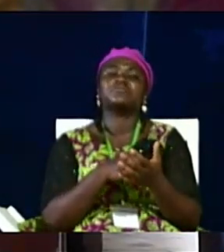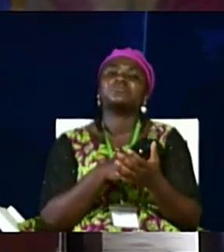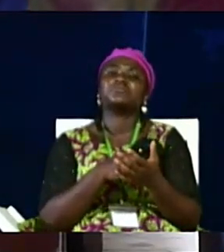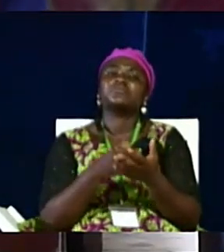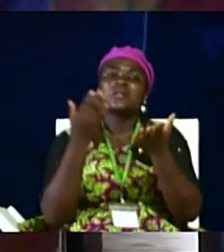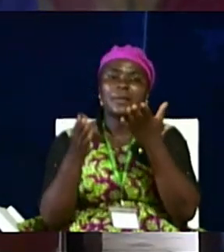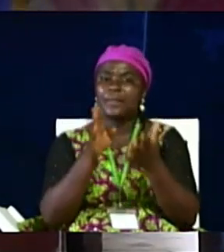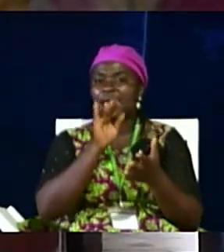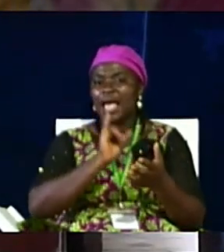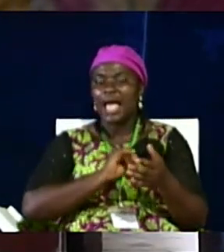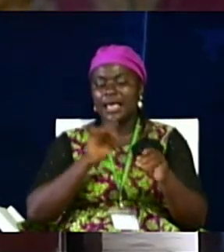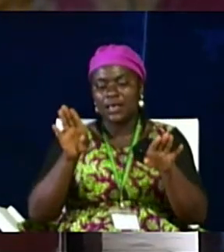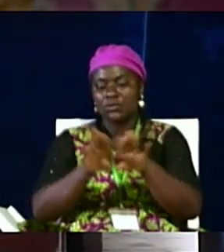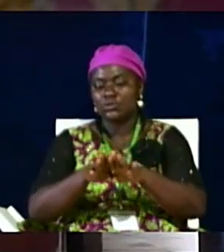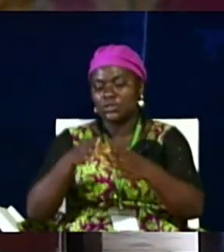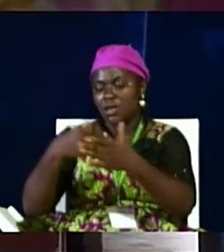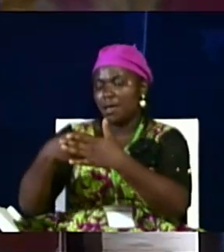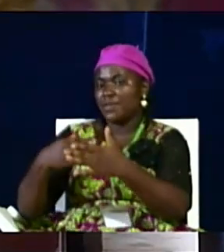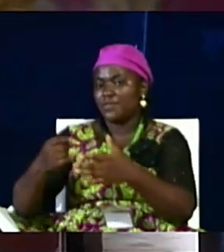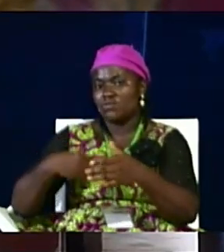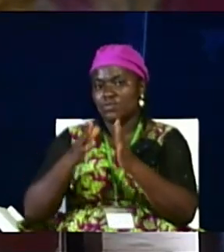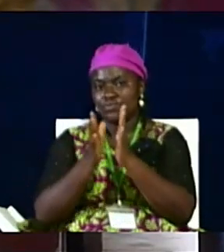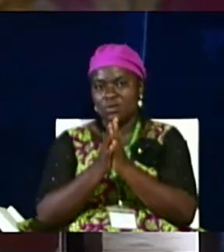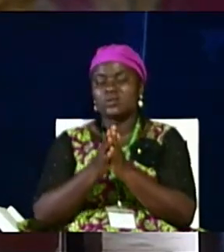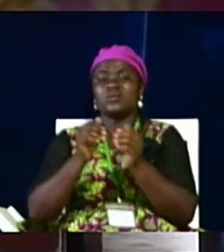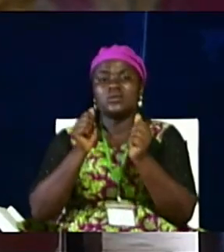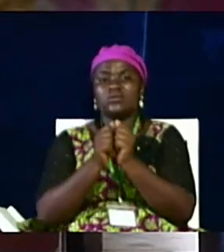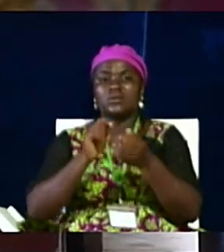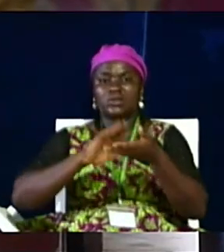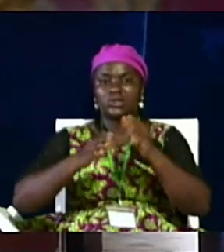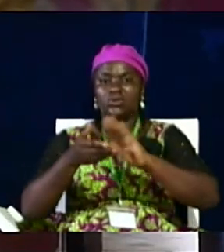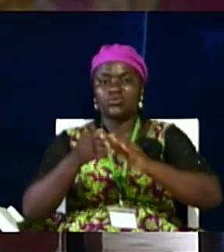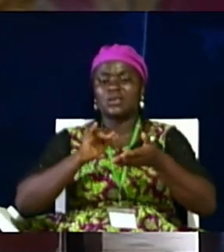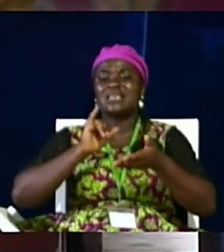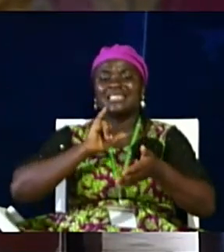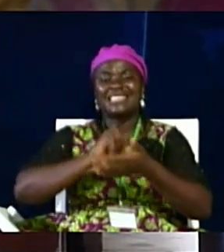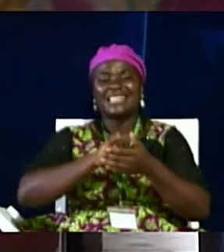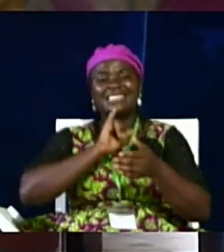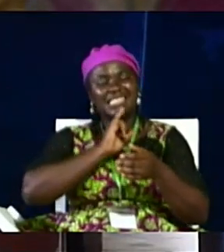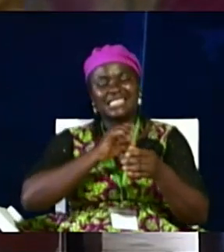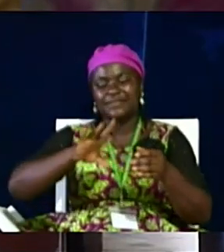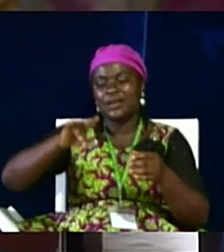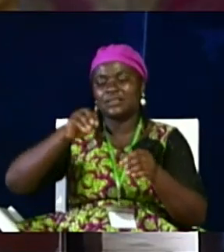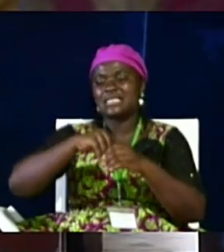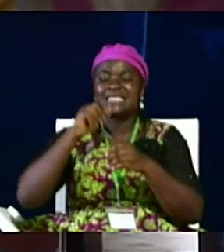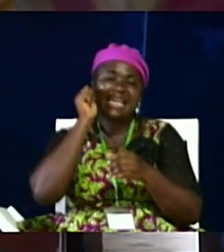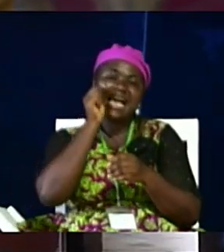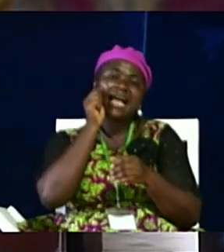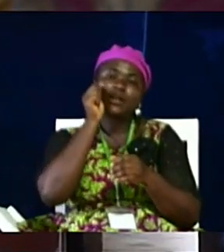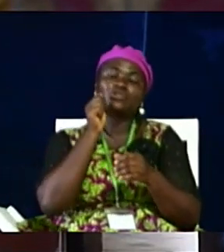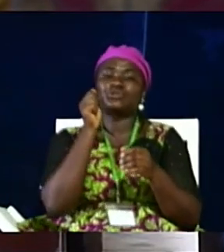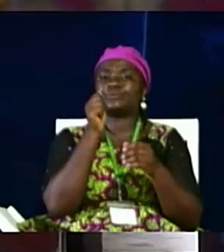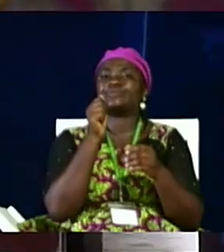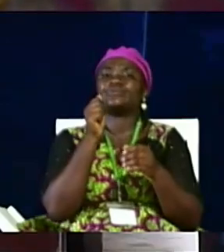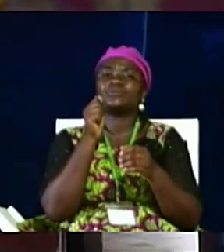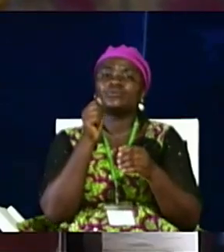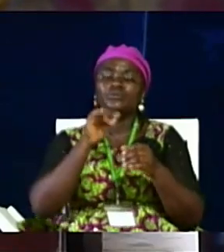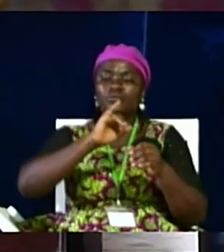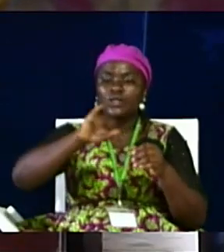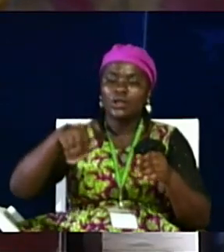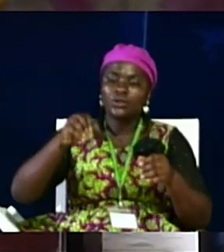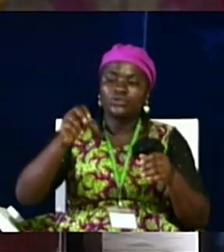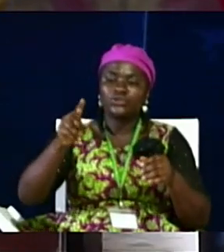up before we pray with the story of the woman who was caught in adultery in John chapter 8, verse 10 to 11. John